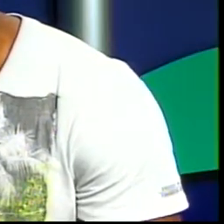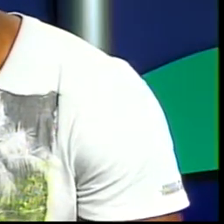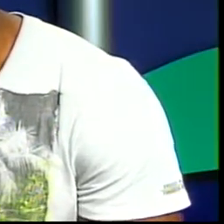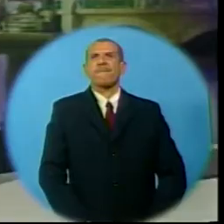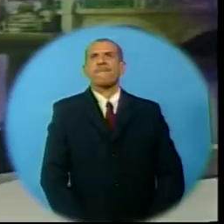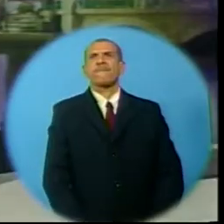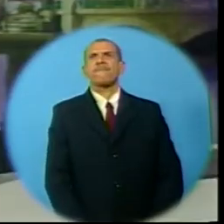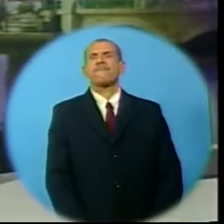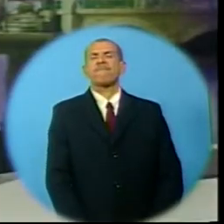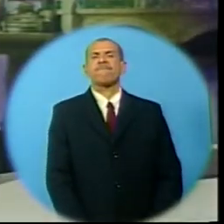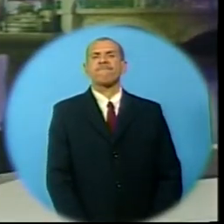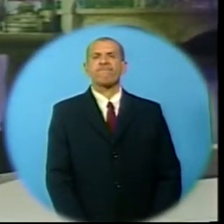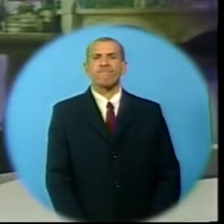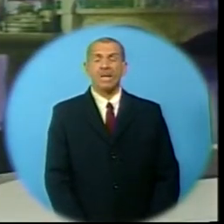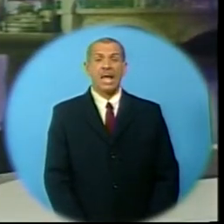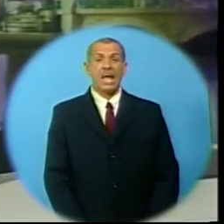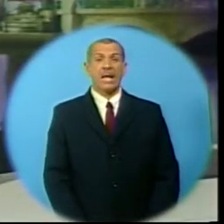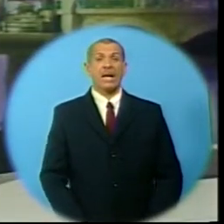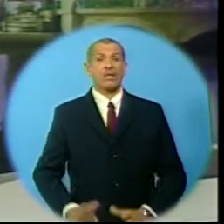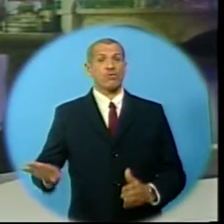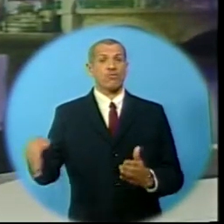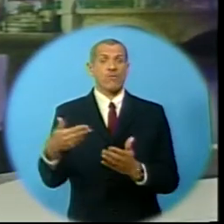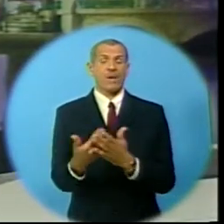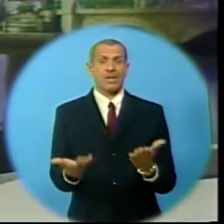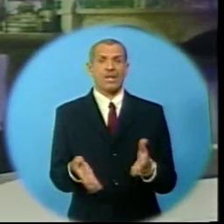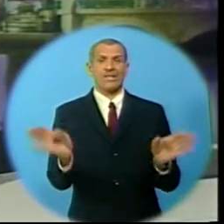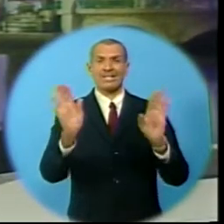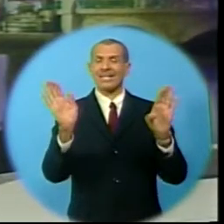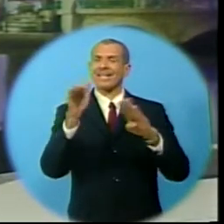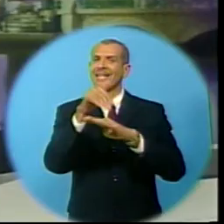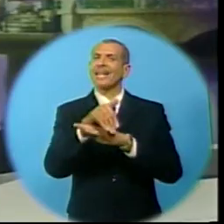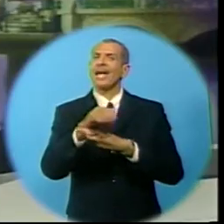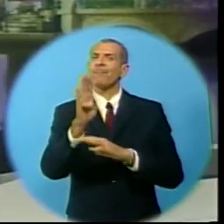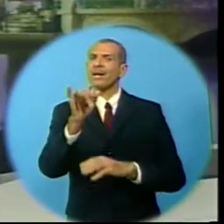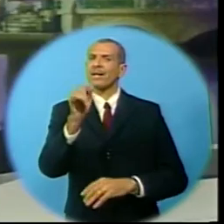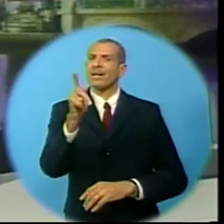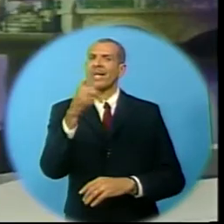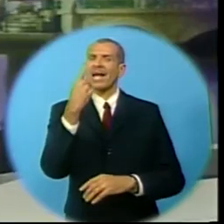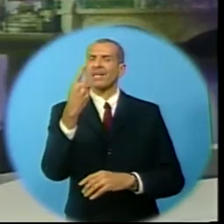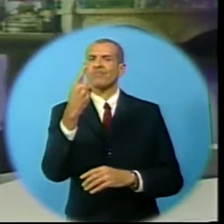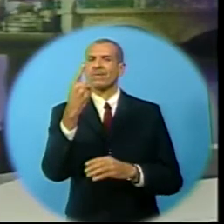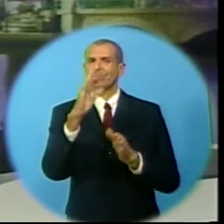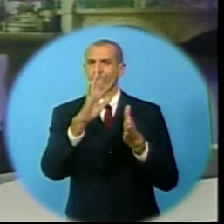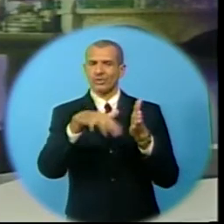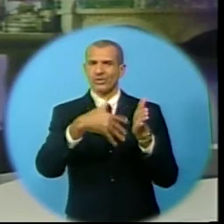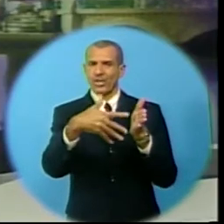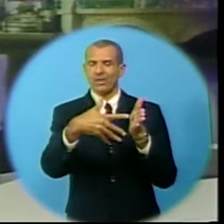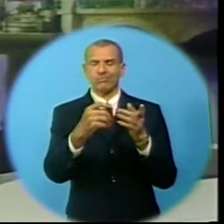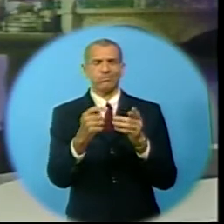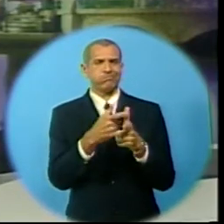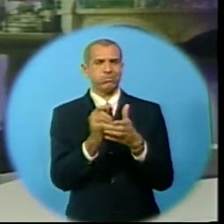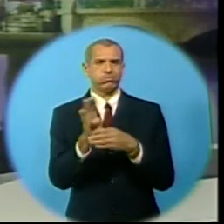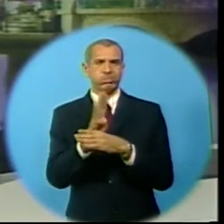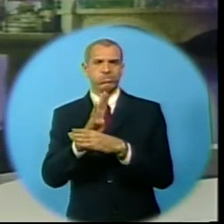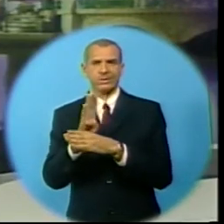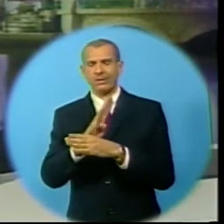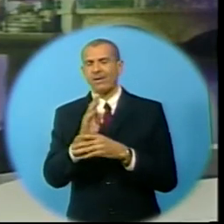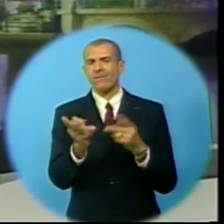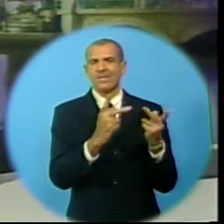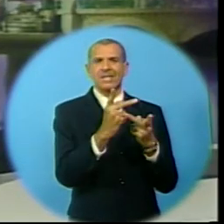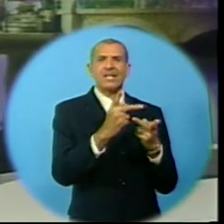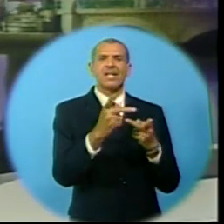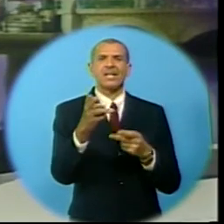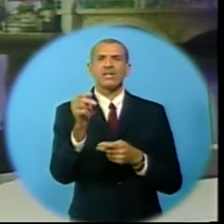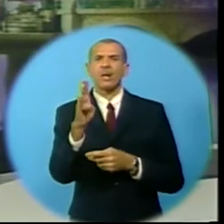service. Well, since arriving here on Sunday night, Barker has been on a hectic schedule, visiting several attractions, including Harbor